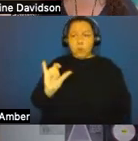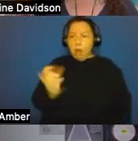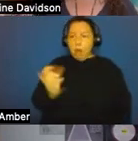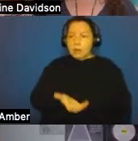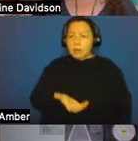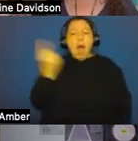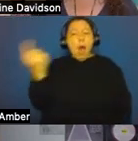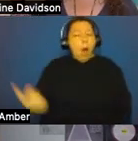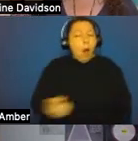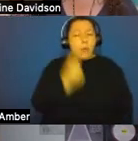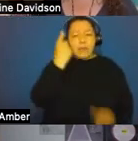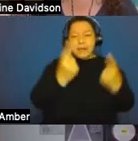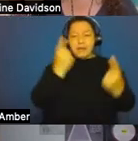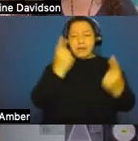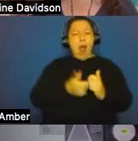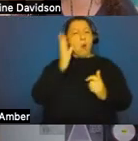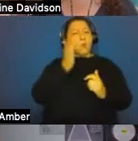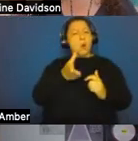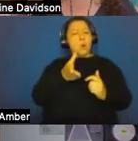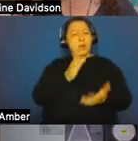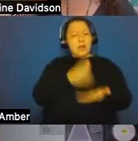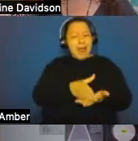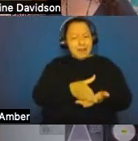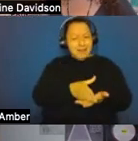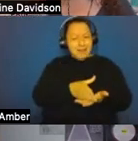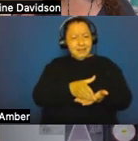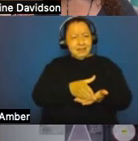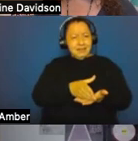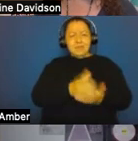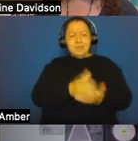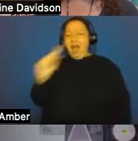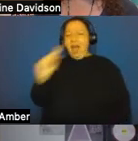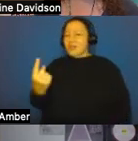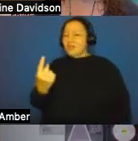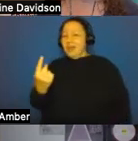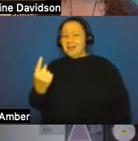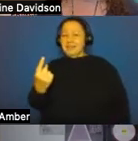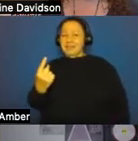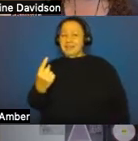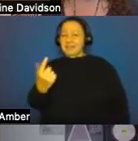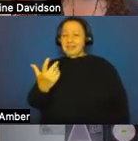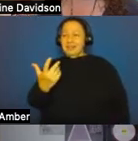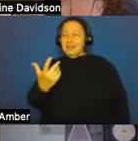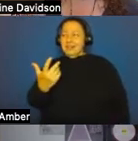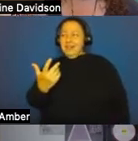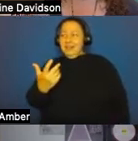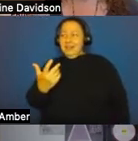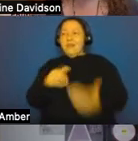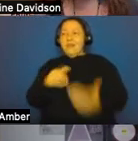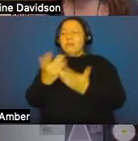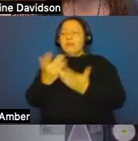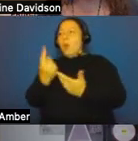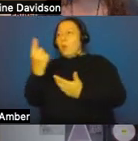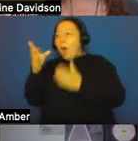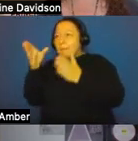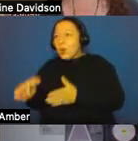we're gonna end it. So not just dealing with one one person's experience at a time, but how